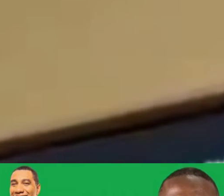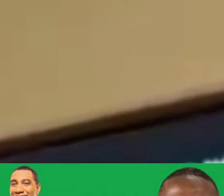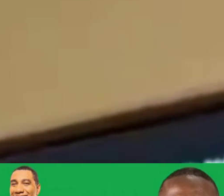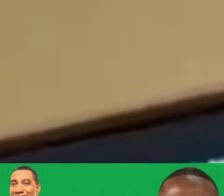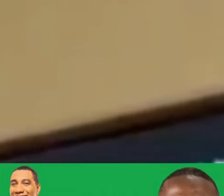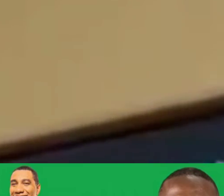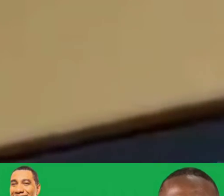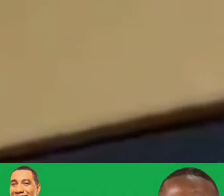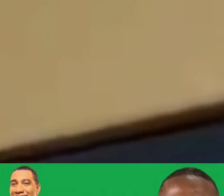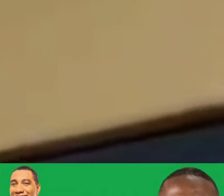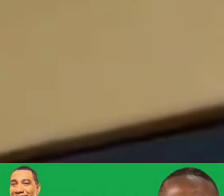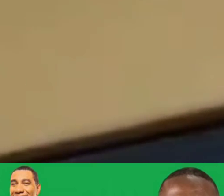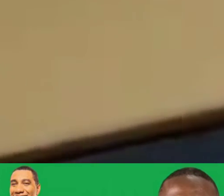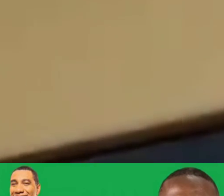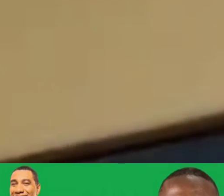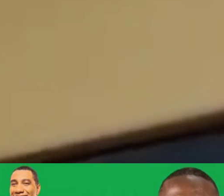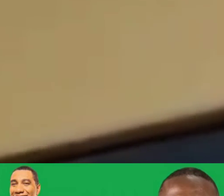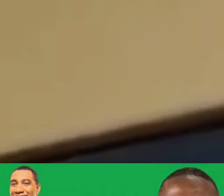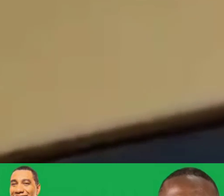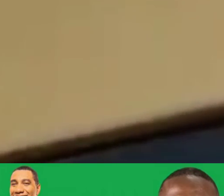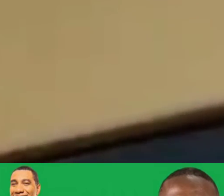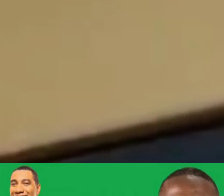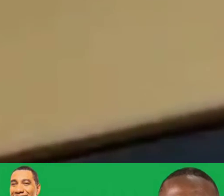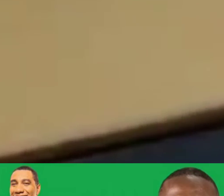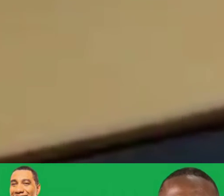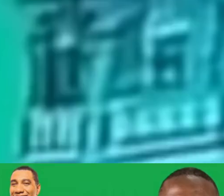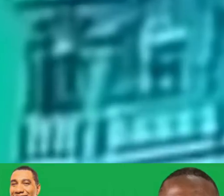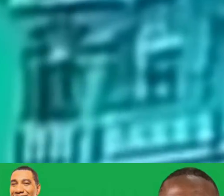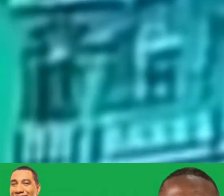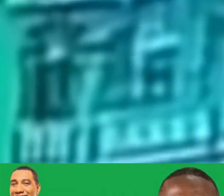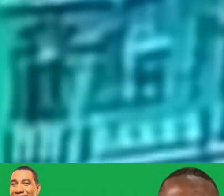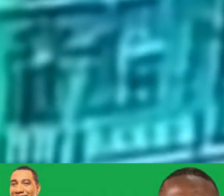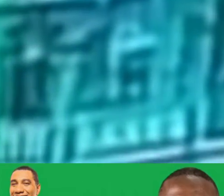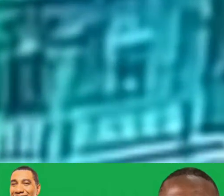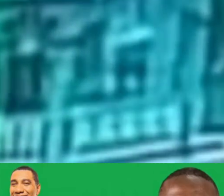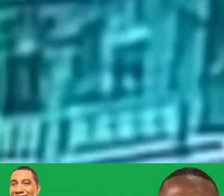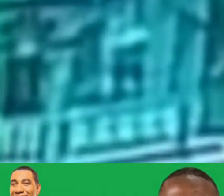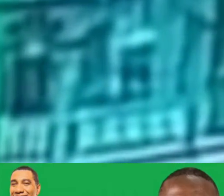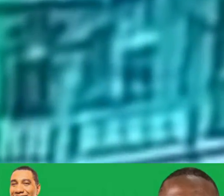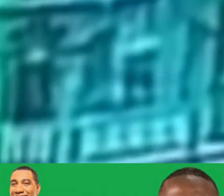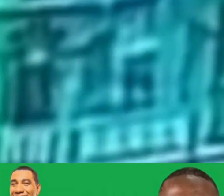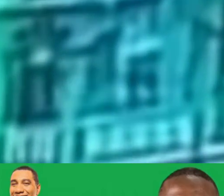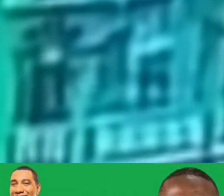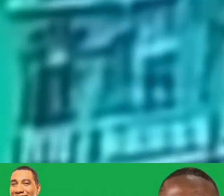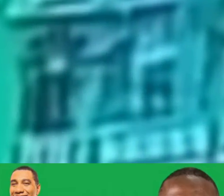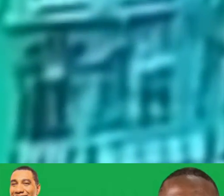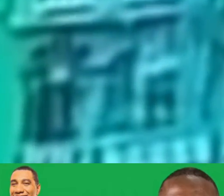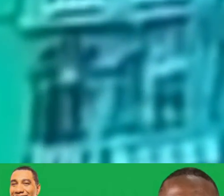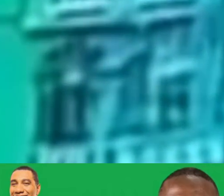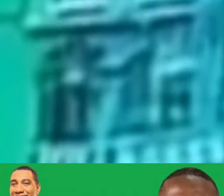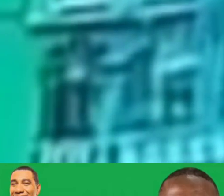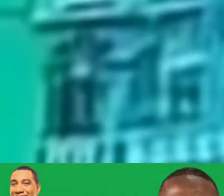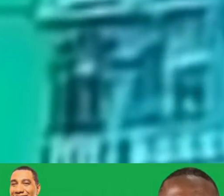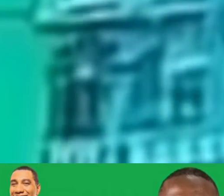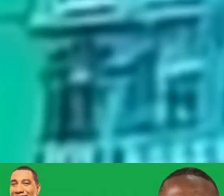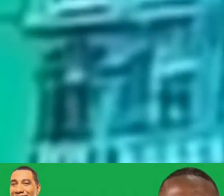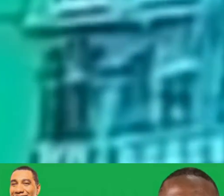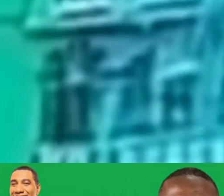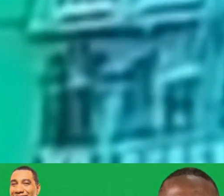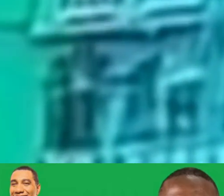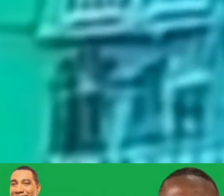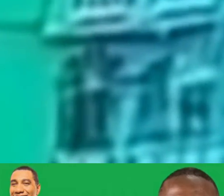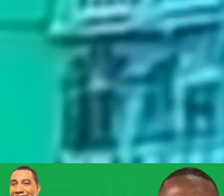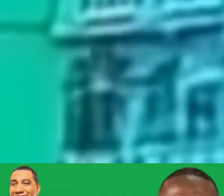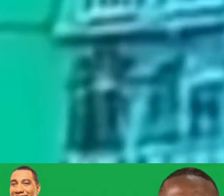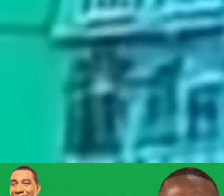drive away and leave her, you move forward and you leave her. Women will always do this. You are representing the House of Parliament. And if we don't